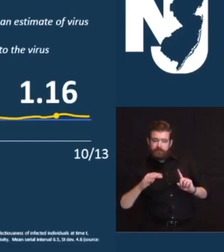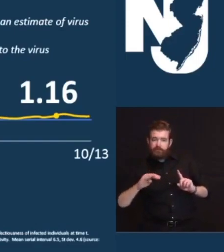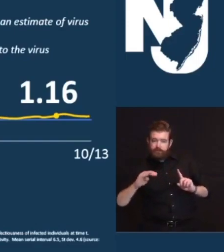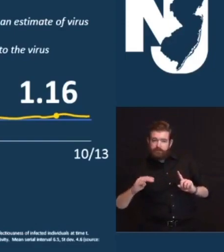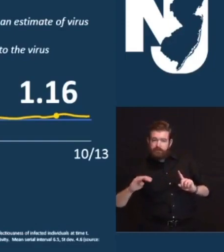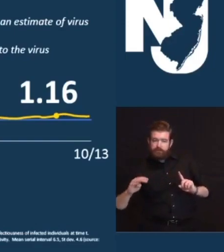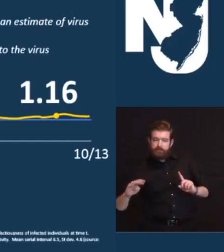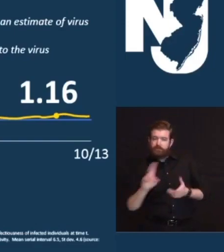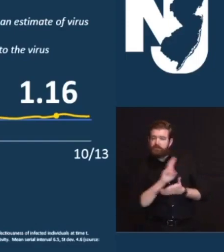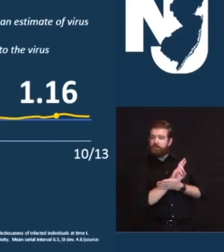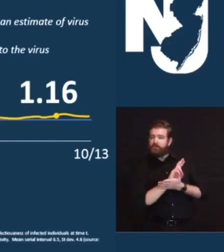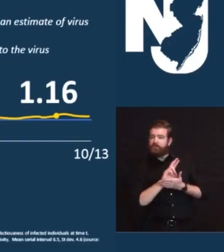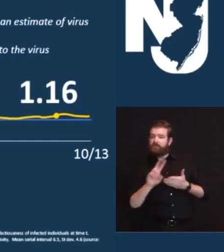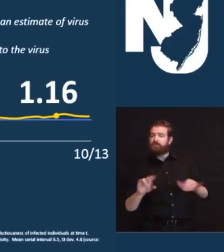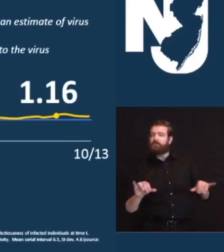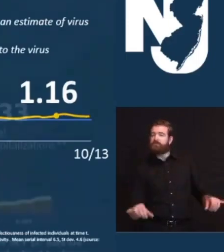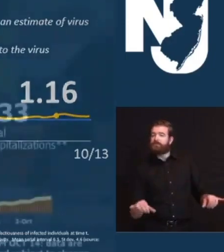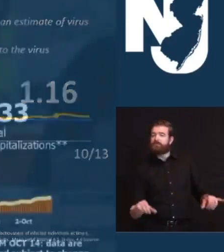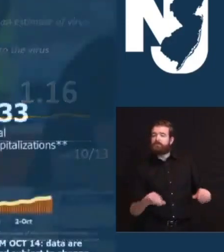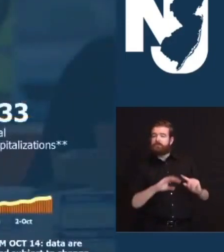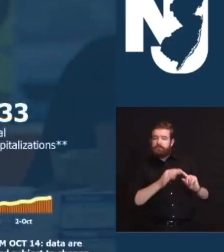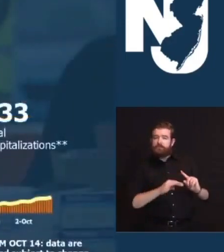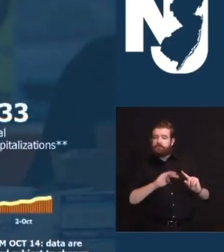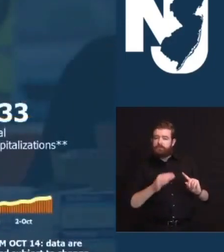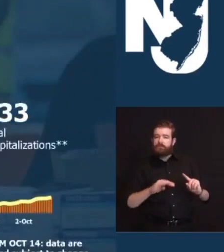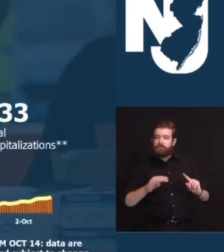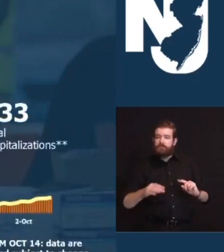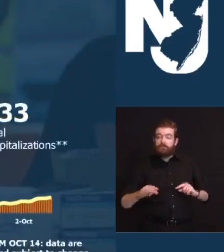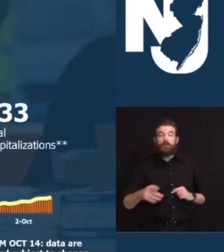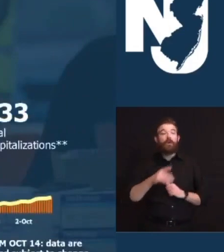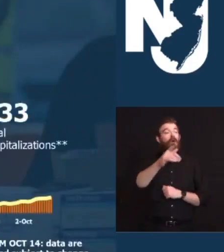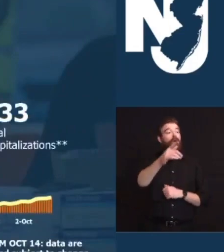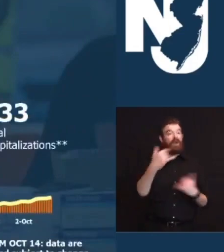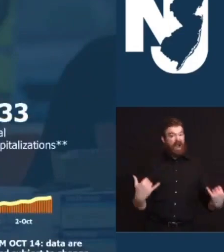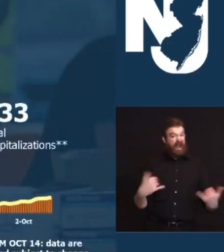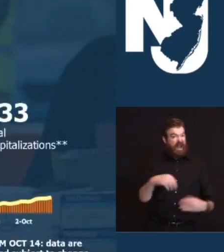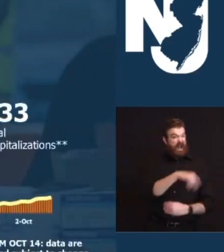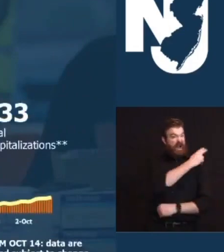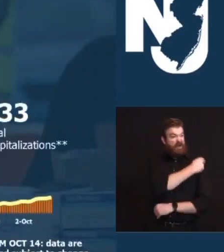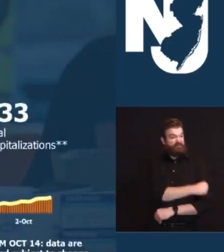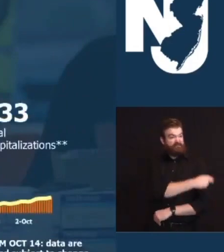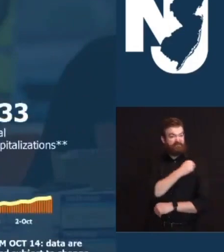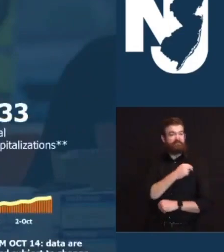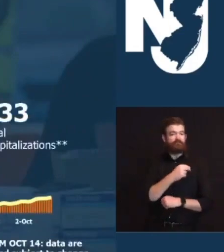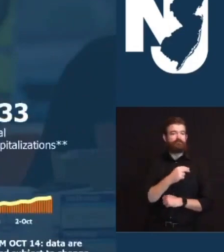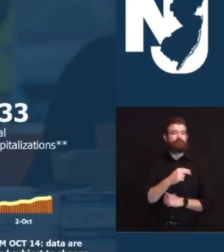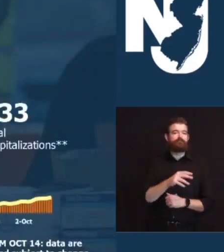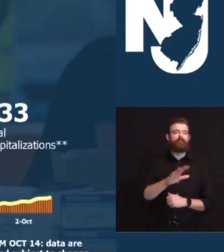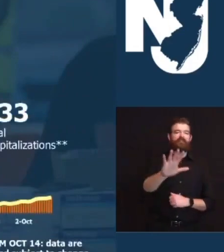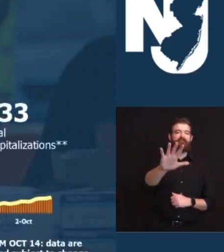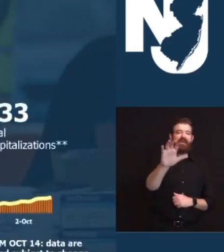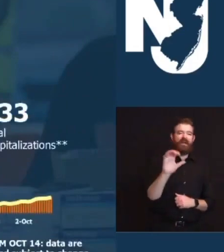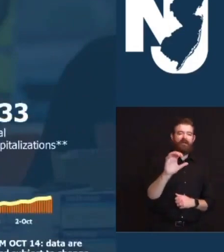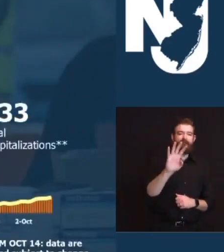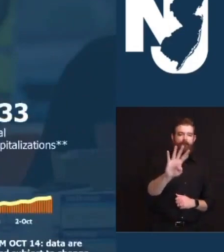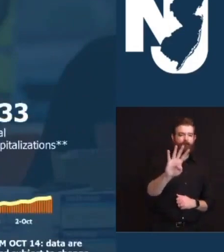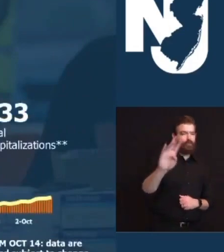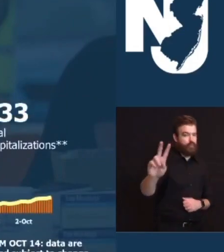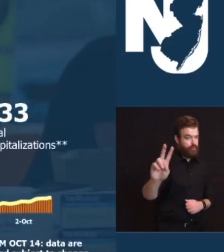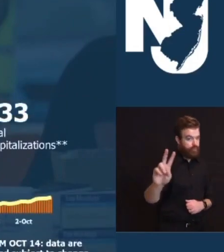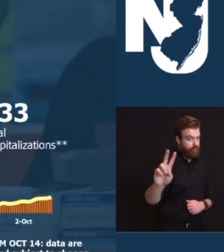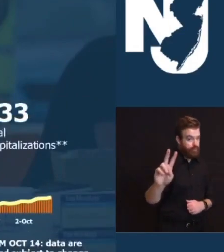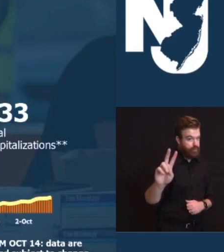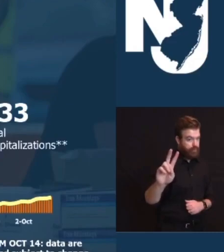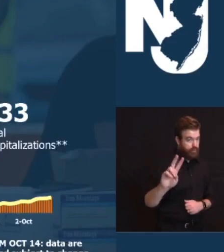now. In our hospitals as of 10 p.m. last night, 542 confirmed, 191 persons